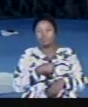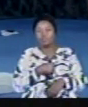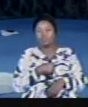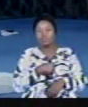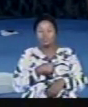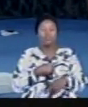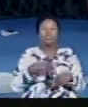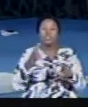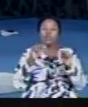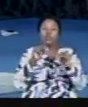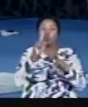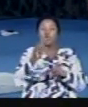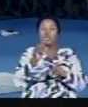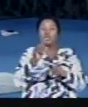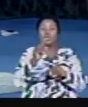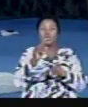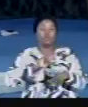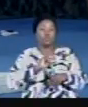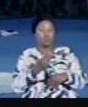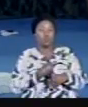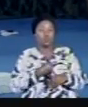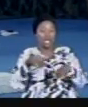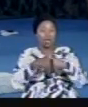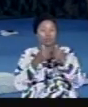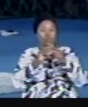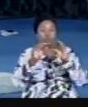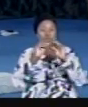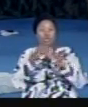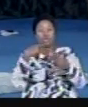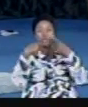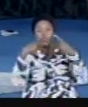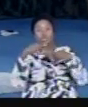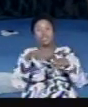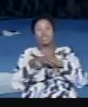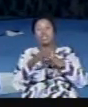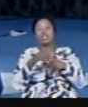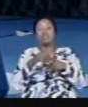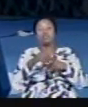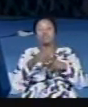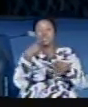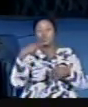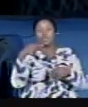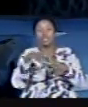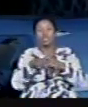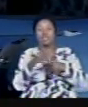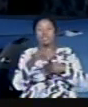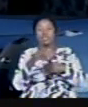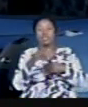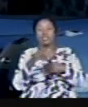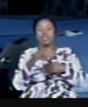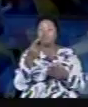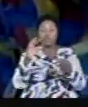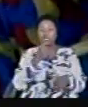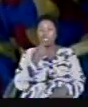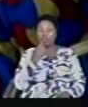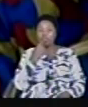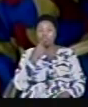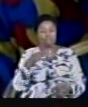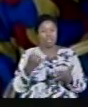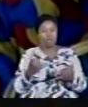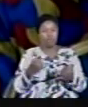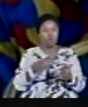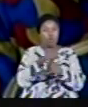teaching us how to speak in tongues. Now, when we have salvation, salvation